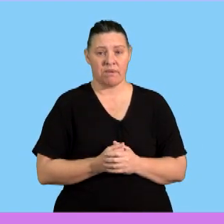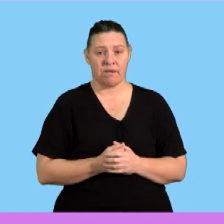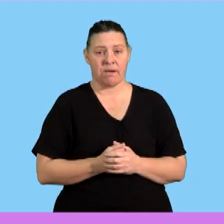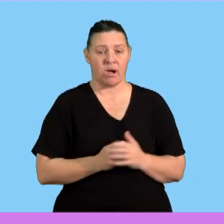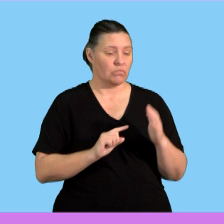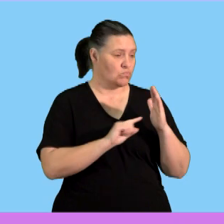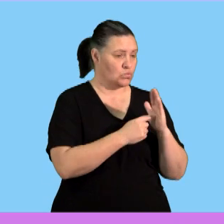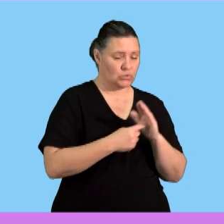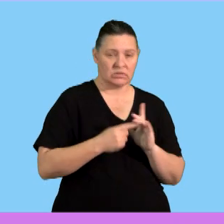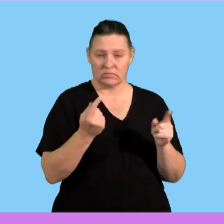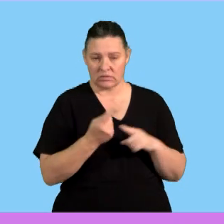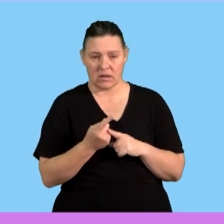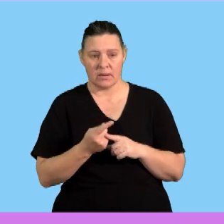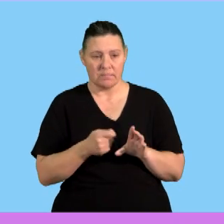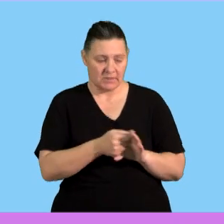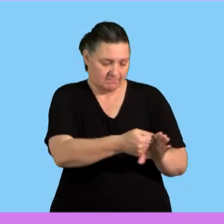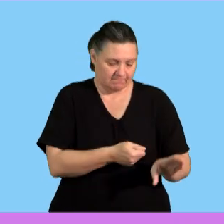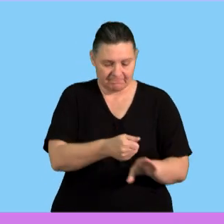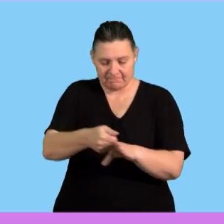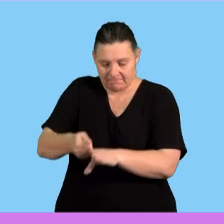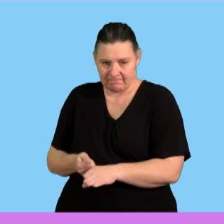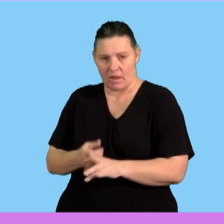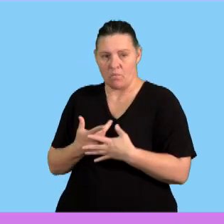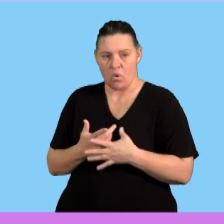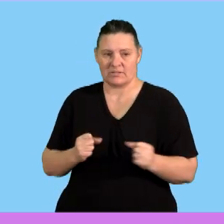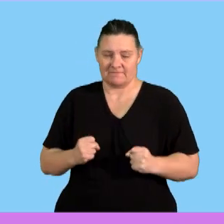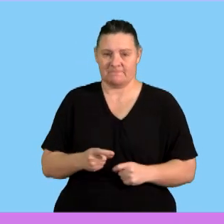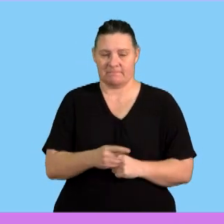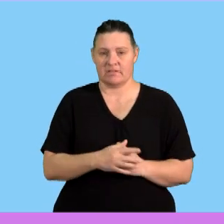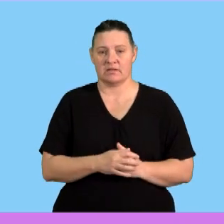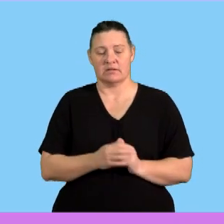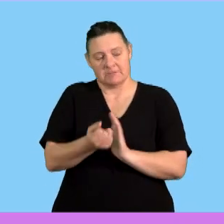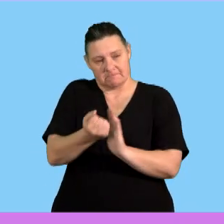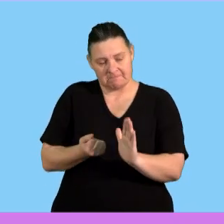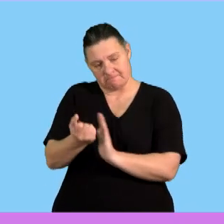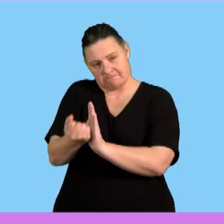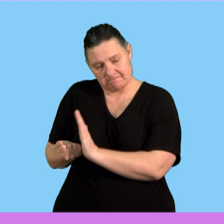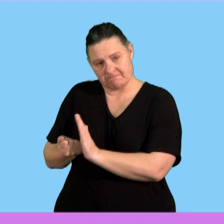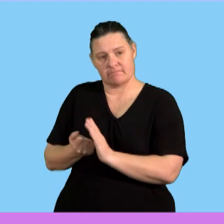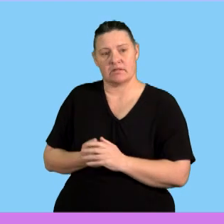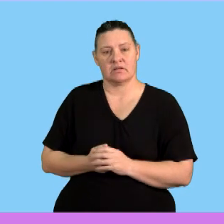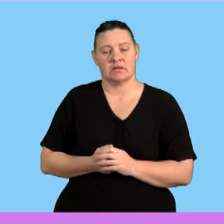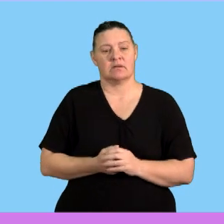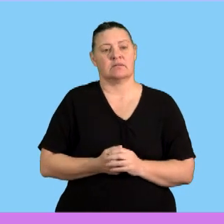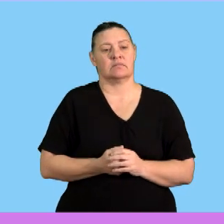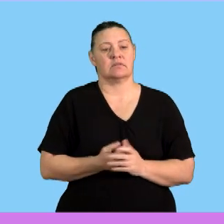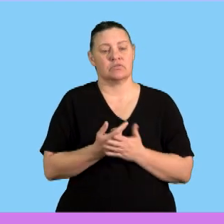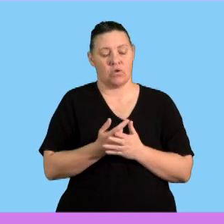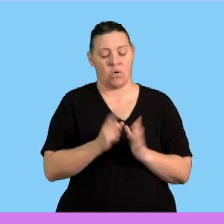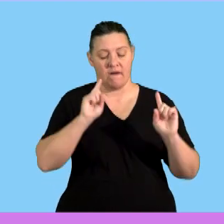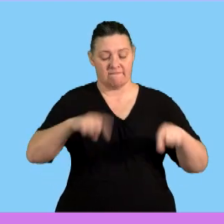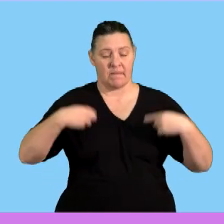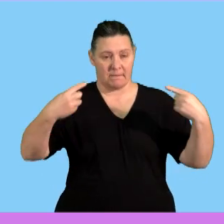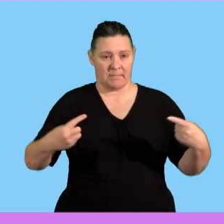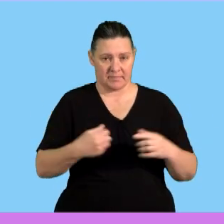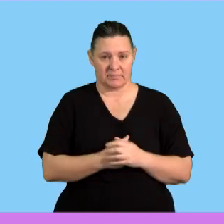together. Insert the hood screws and tighten wooden countertop. So there on top, now I'm going to tighten that as is indicated there. So